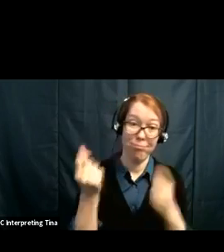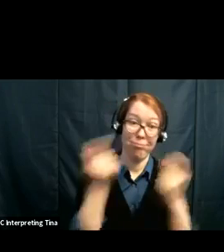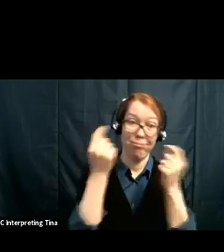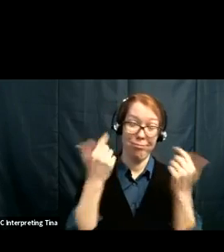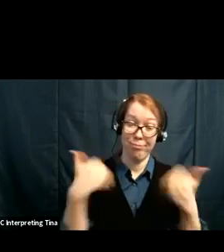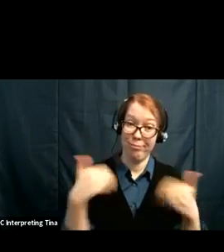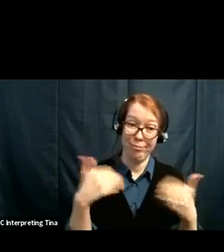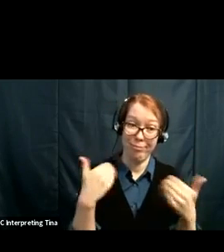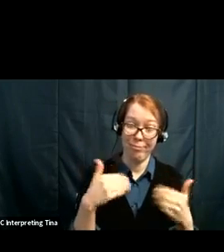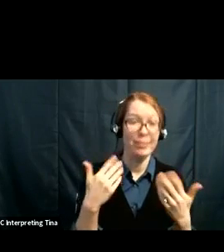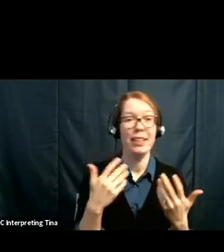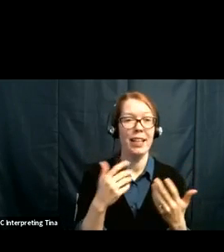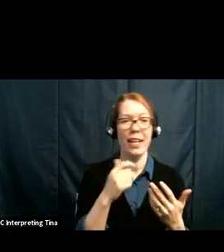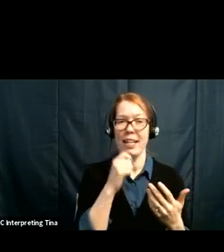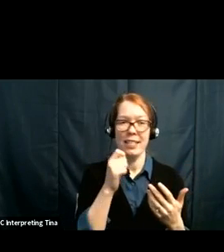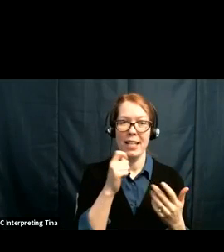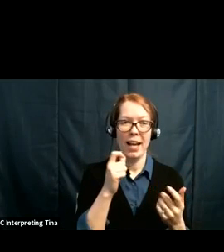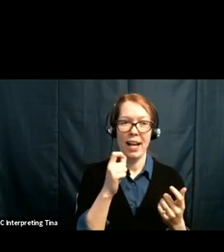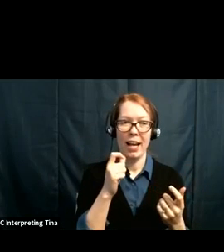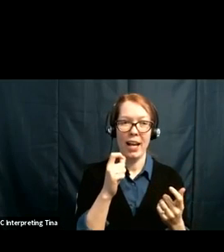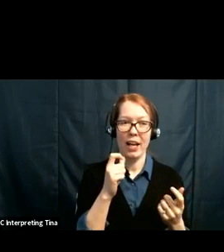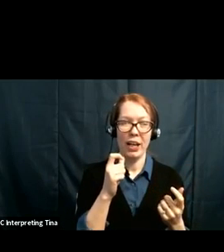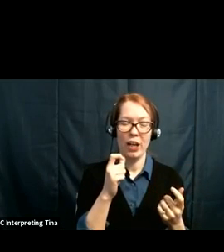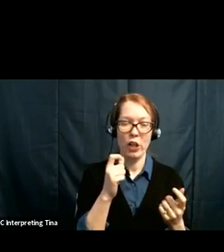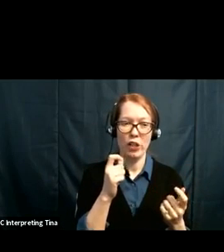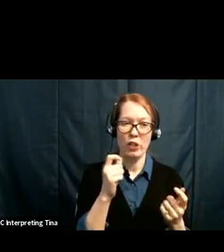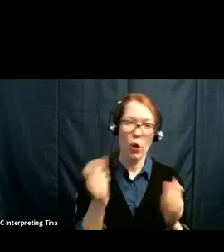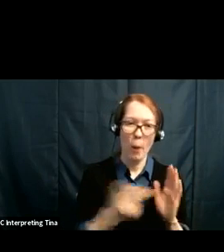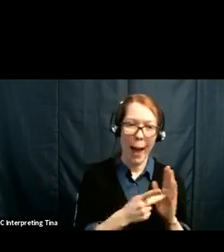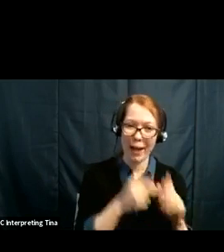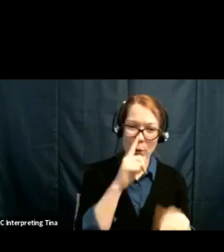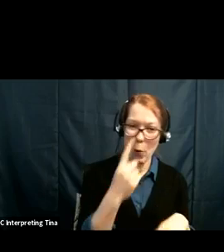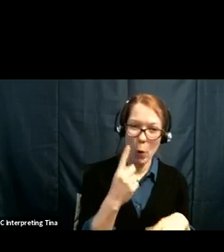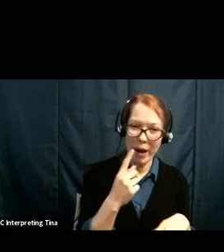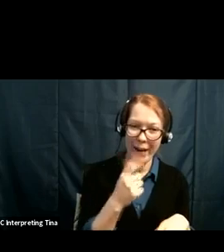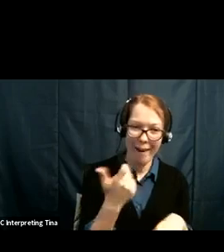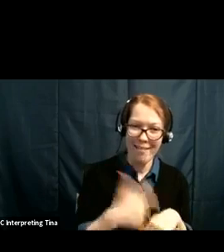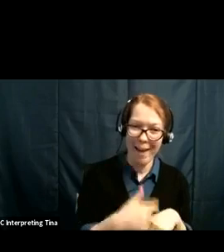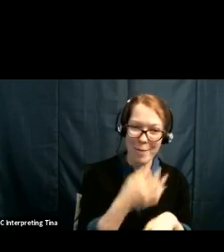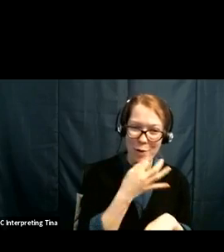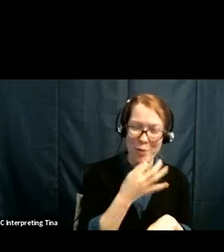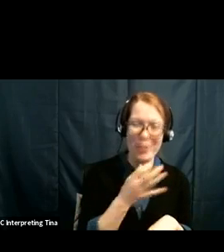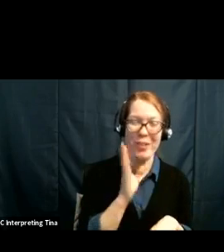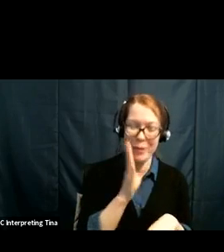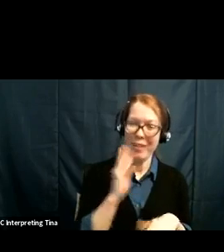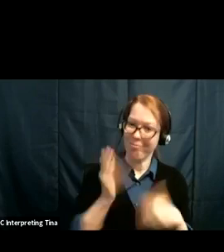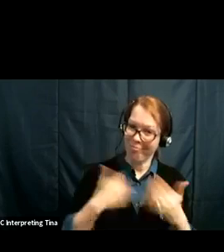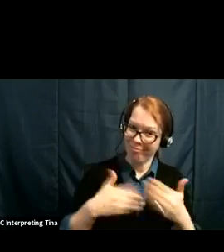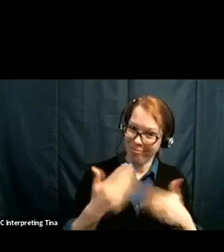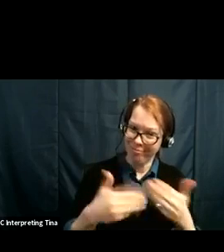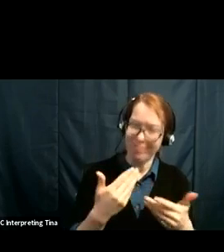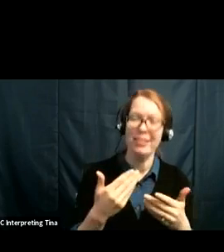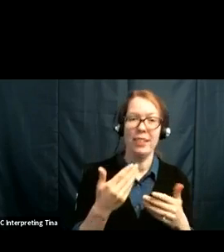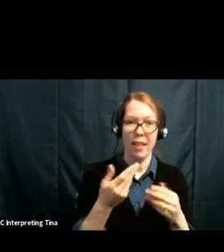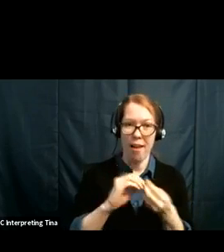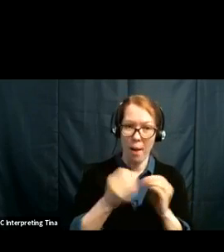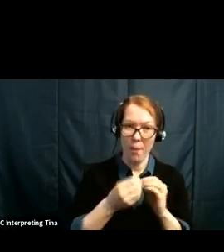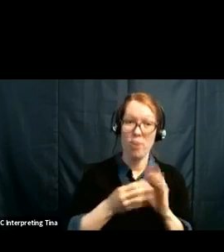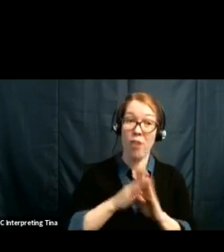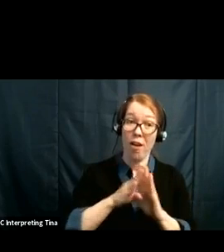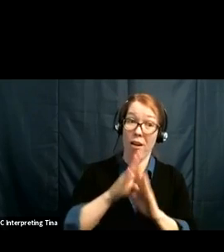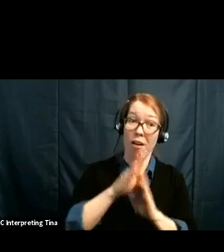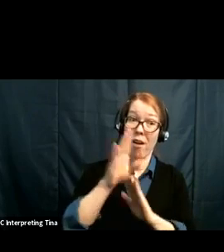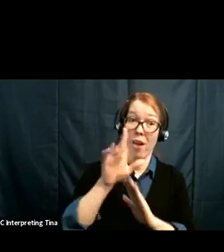and purposes, it's not going to turn boring anytime soon. We have seen that our numbers are increasing in Lucas County and in